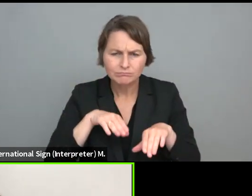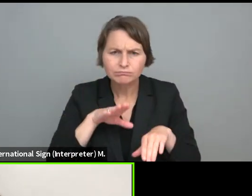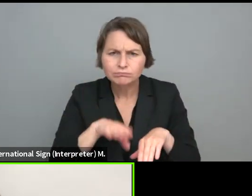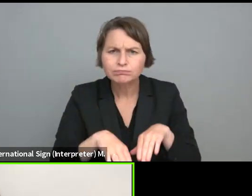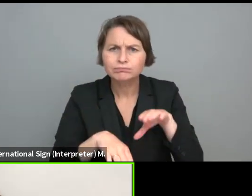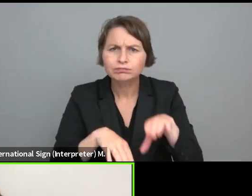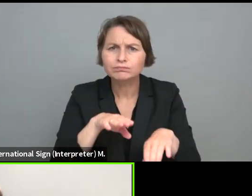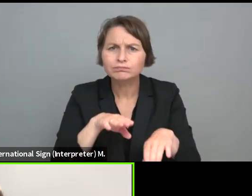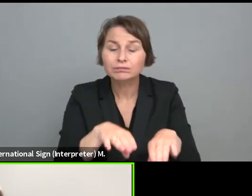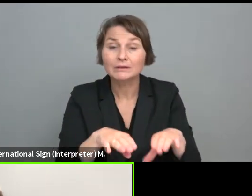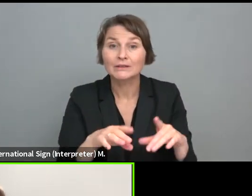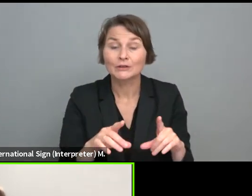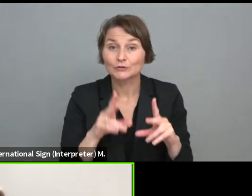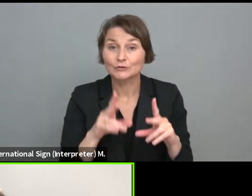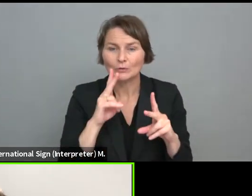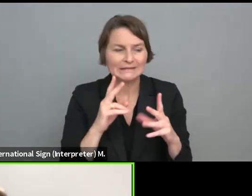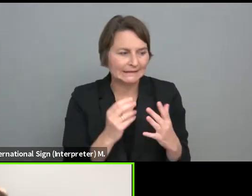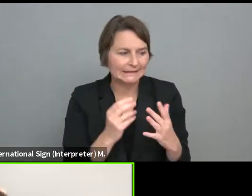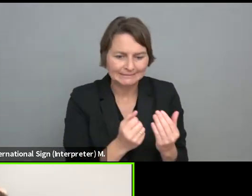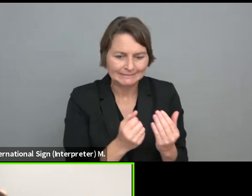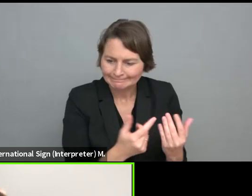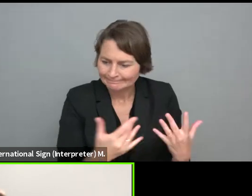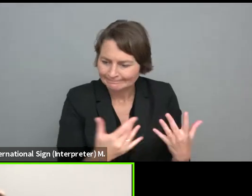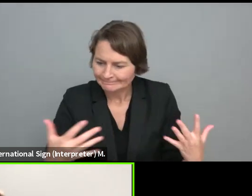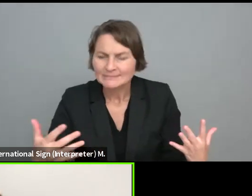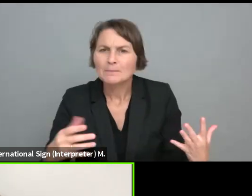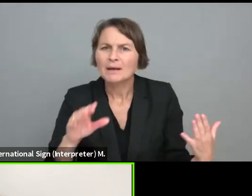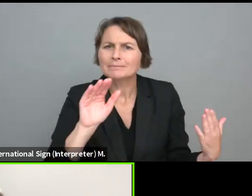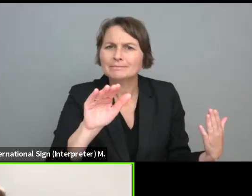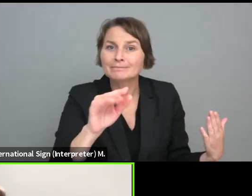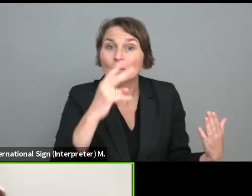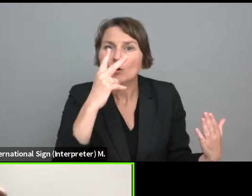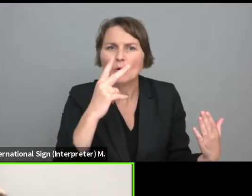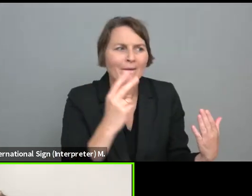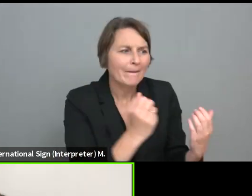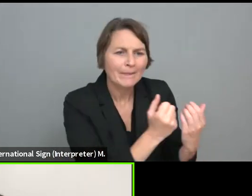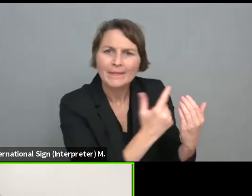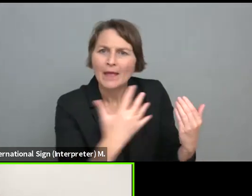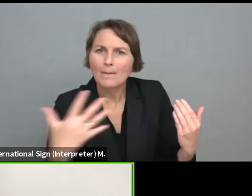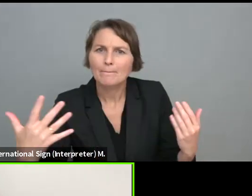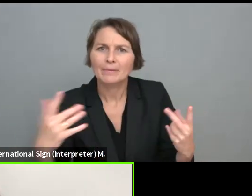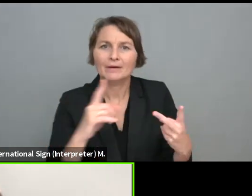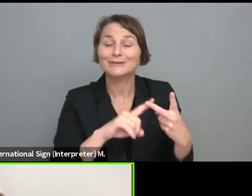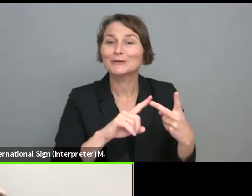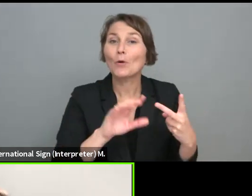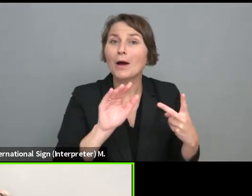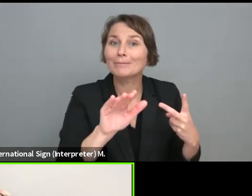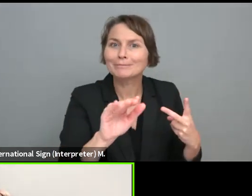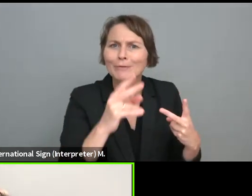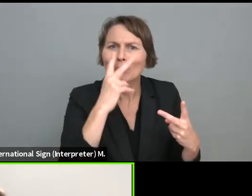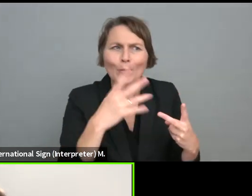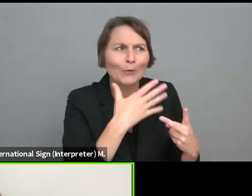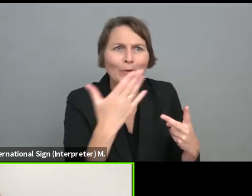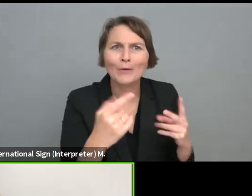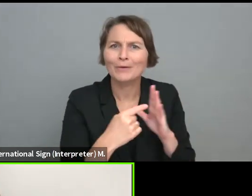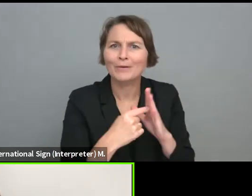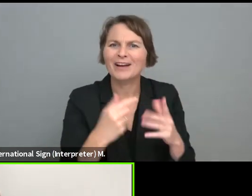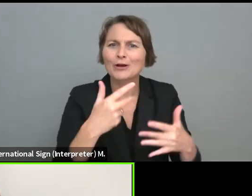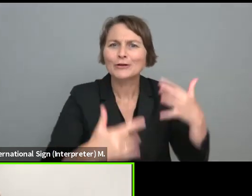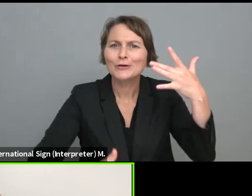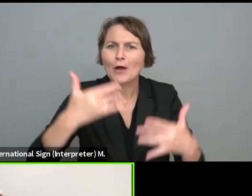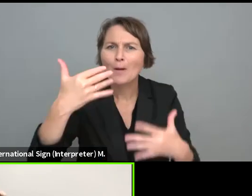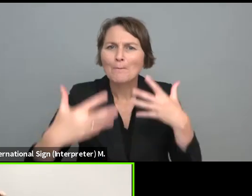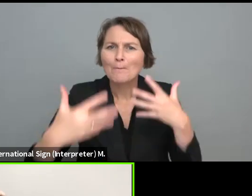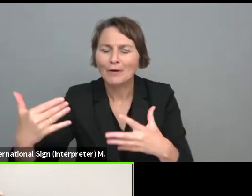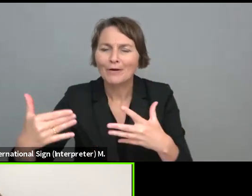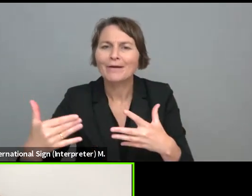these numbers. Imagine if we had funding. Even as under-resourced as we are, look at how well the World Cup did, or the TV audience numbers from the World Cup, or